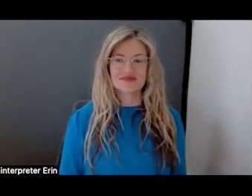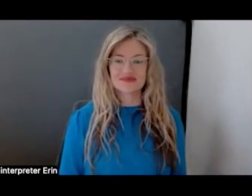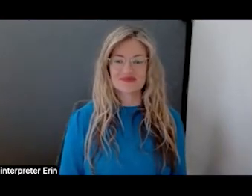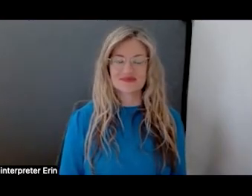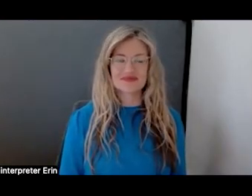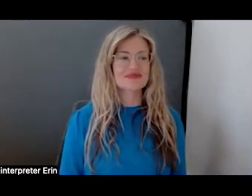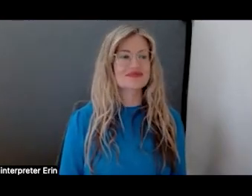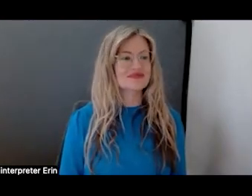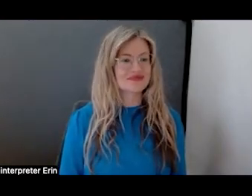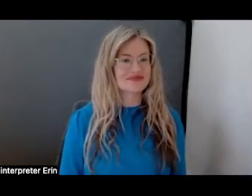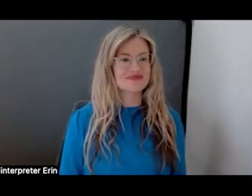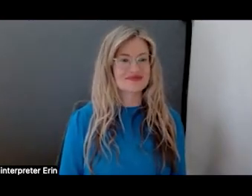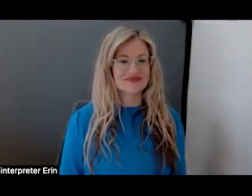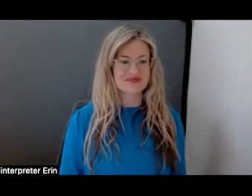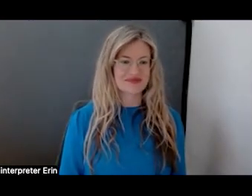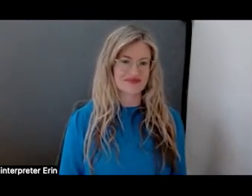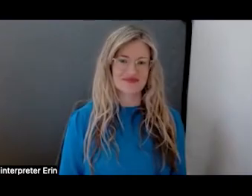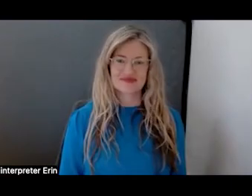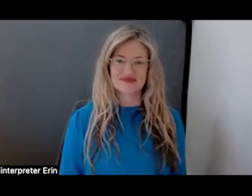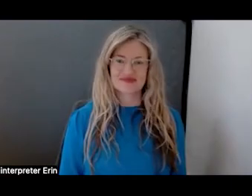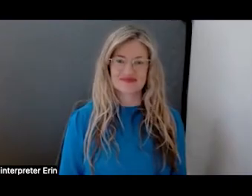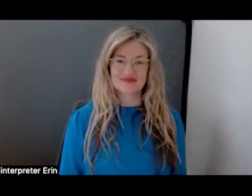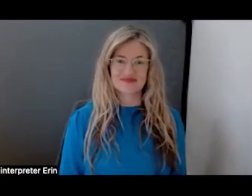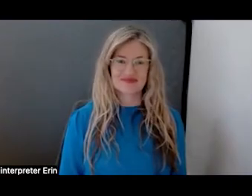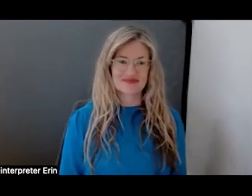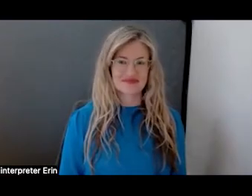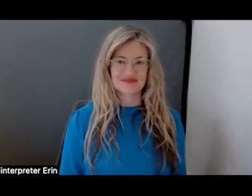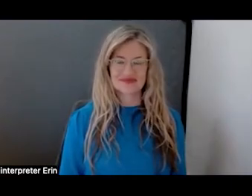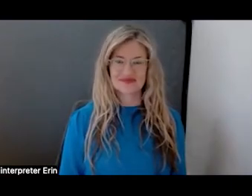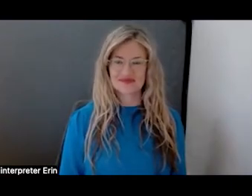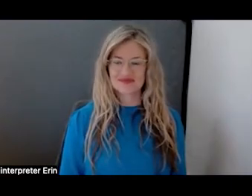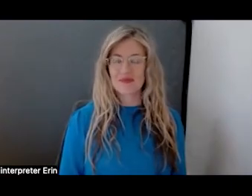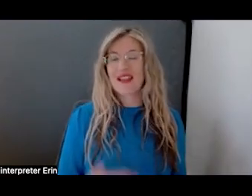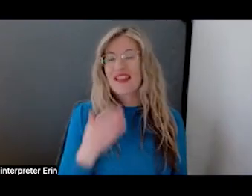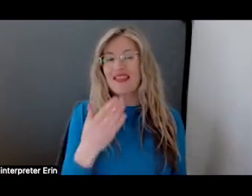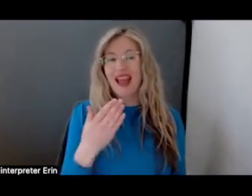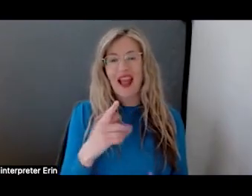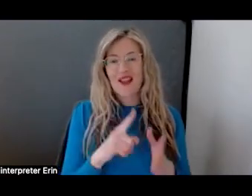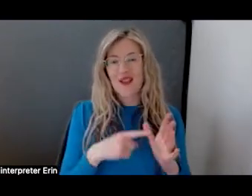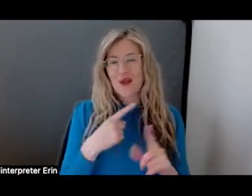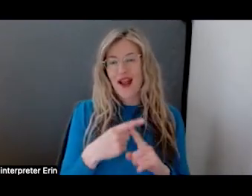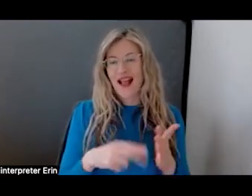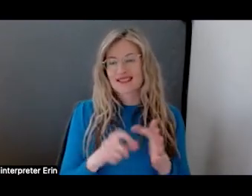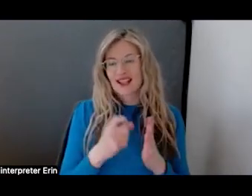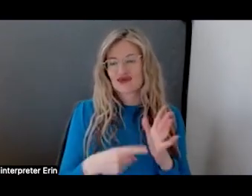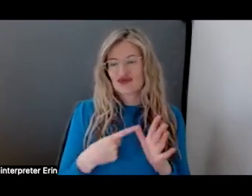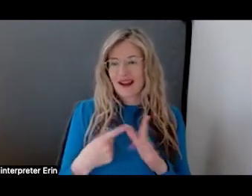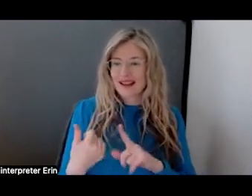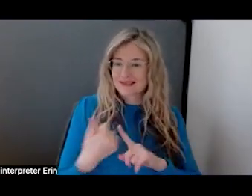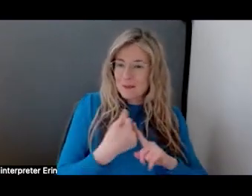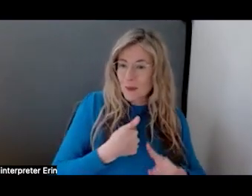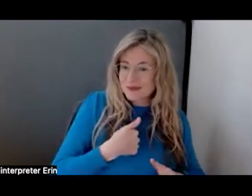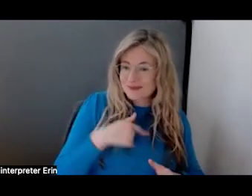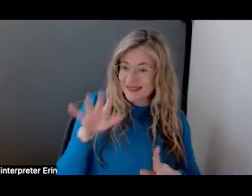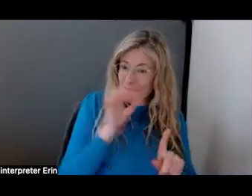Grazie mille Alexandrina per il supporto. Thank you, Alexandrina, for supporting me in seeing that there are